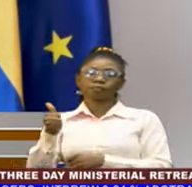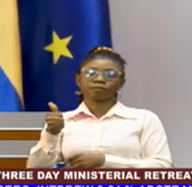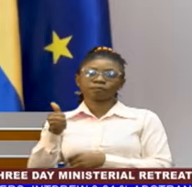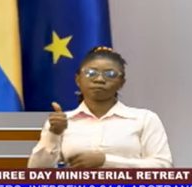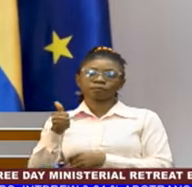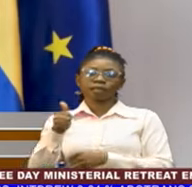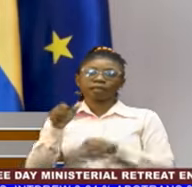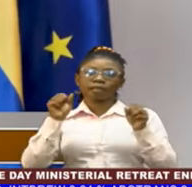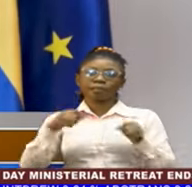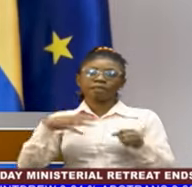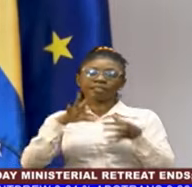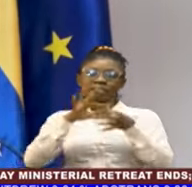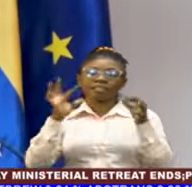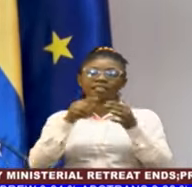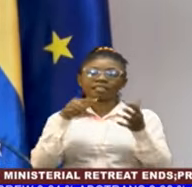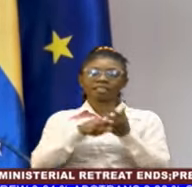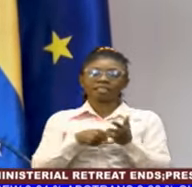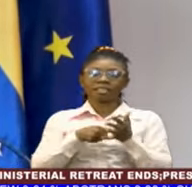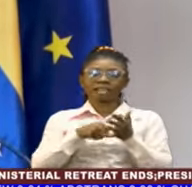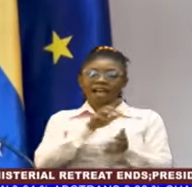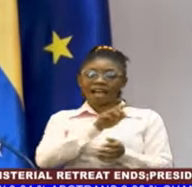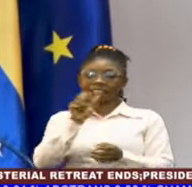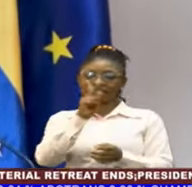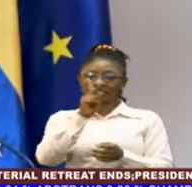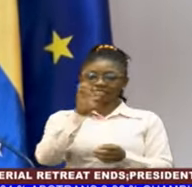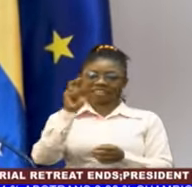Let me say this. As Kenya,